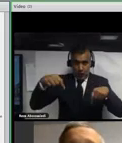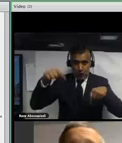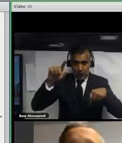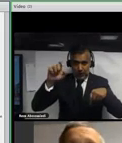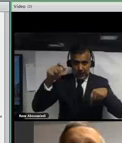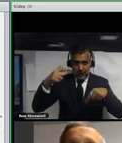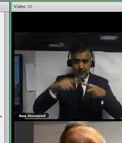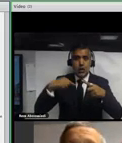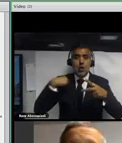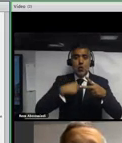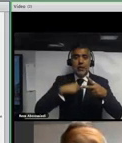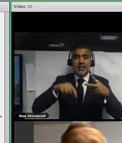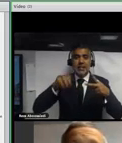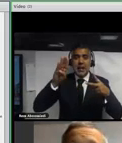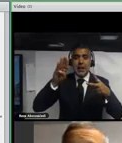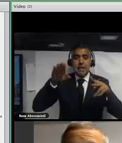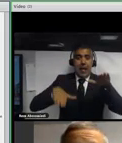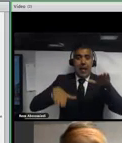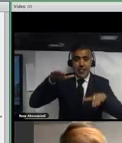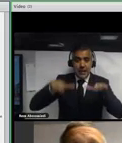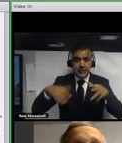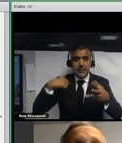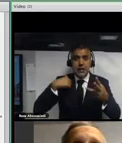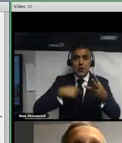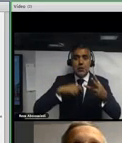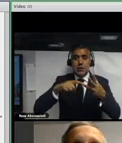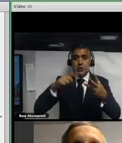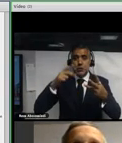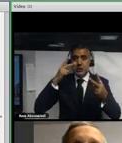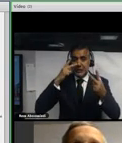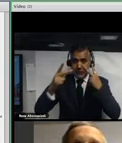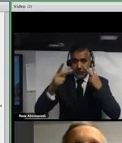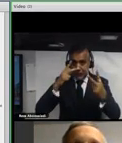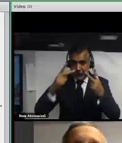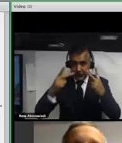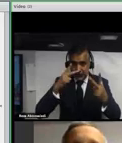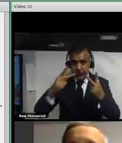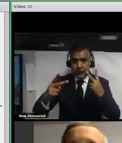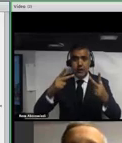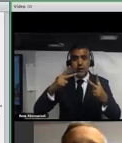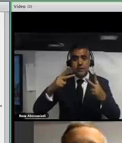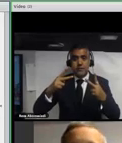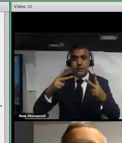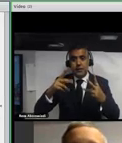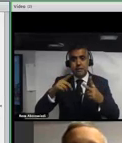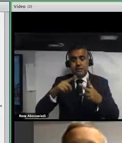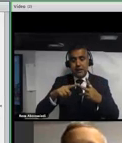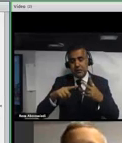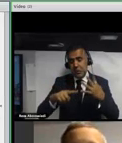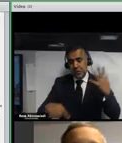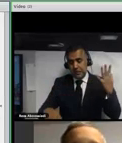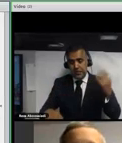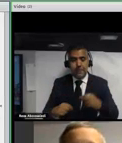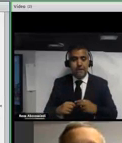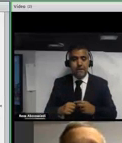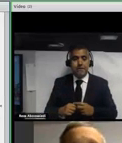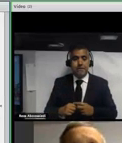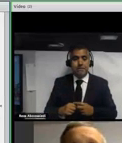ears. We need to be able. Seeing helps how much our ability to walk, and so on and so